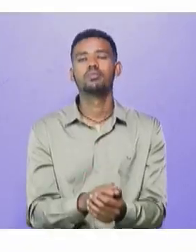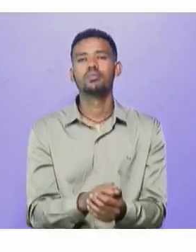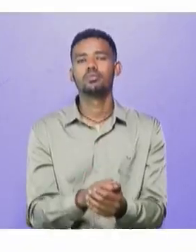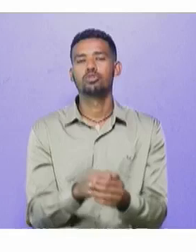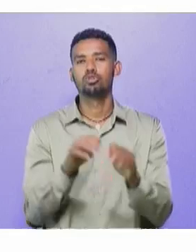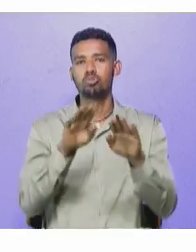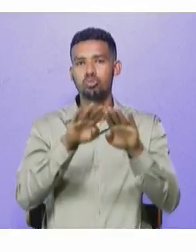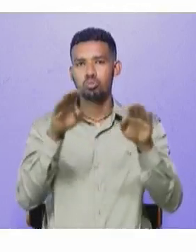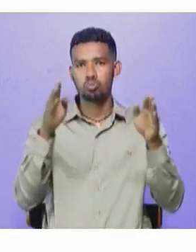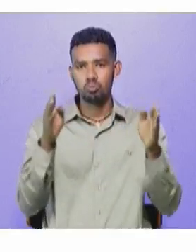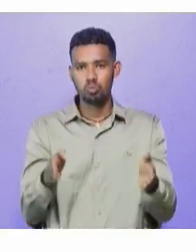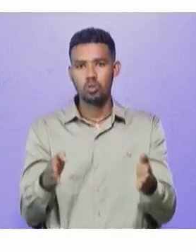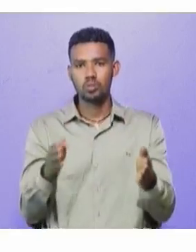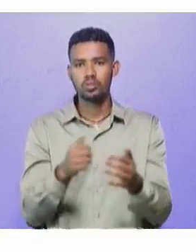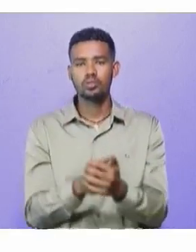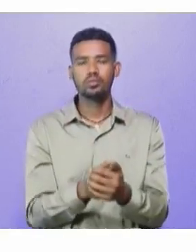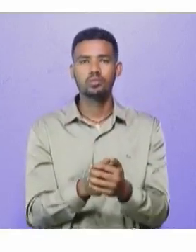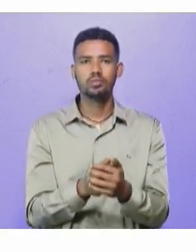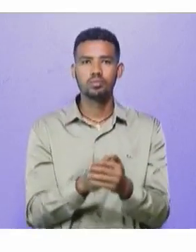box,